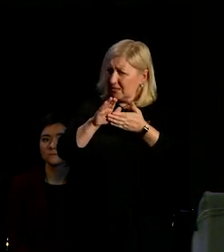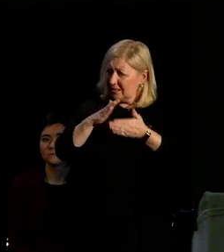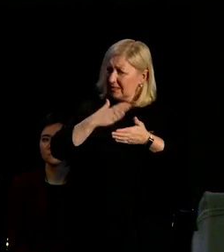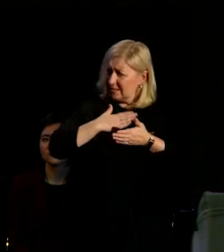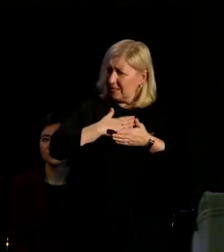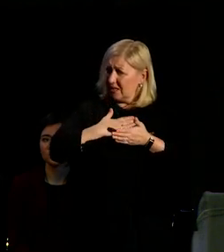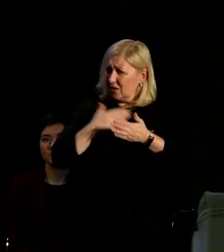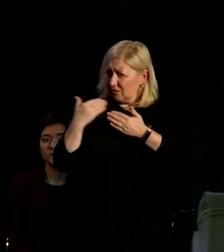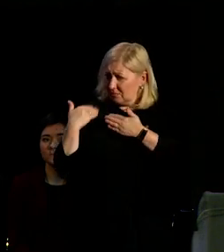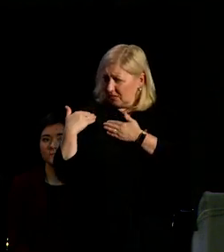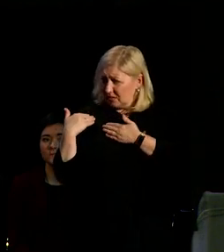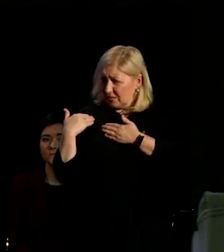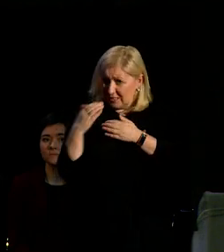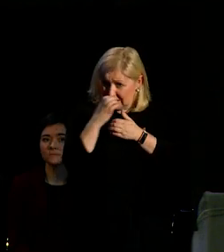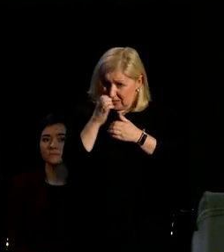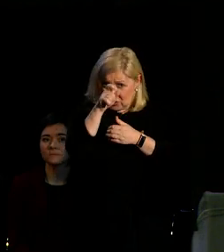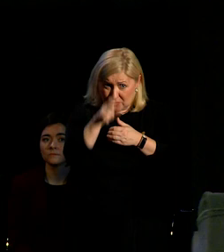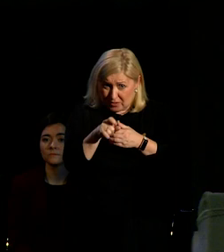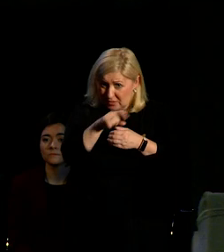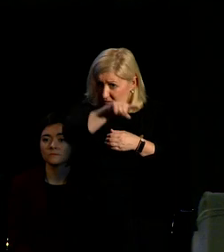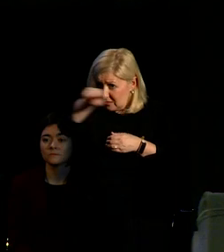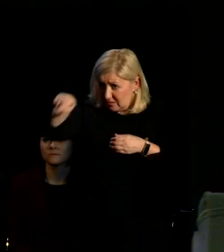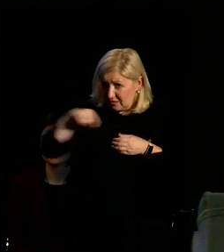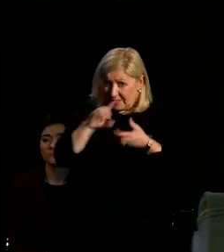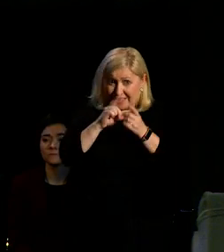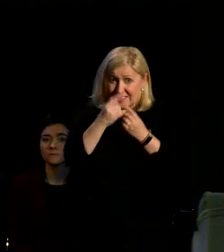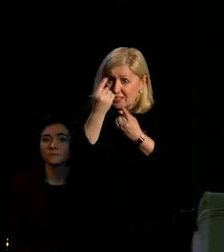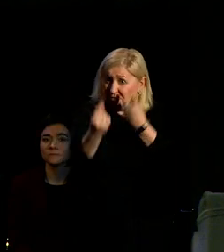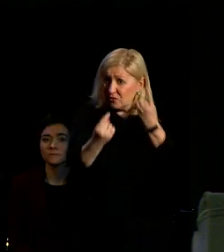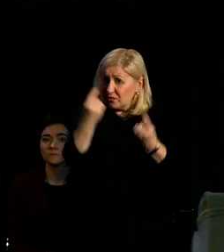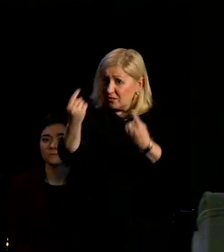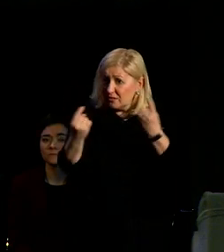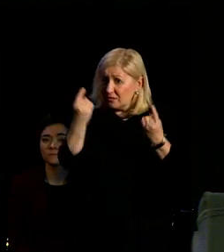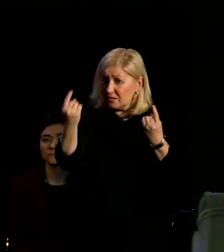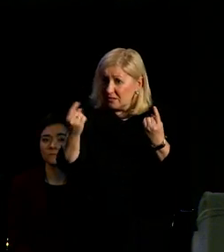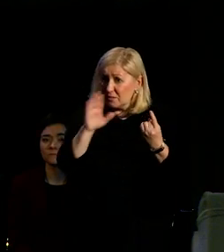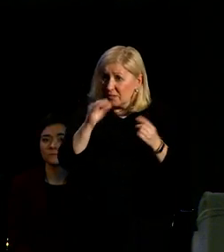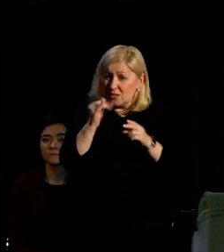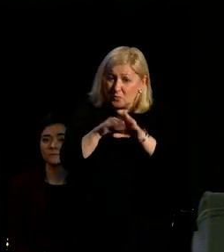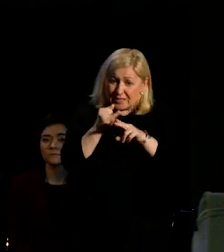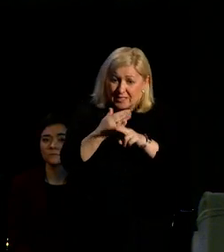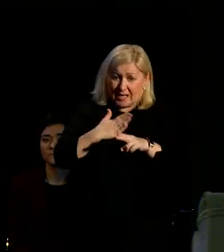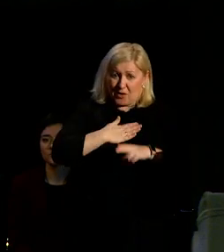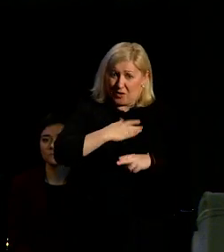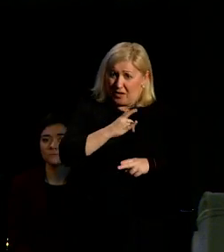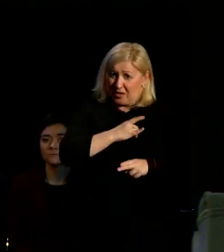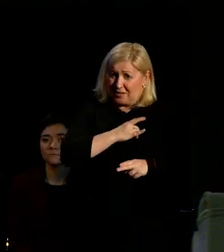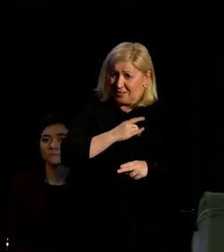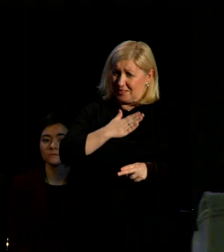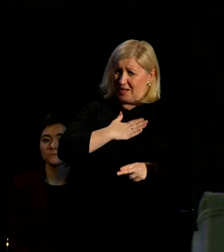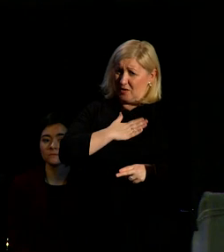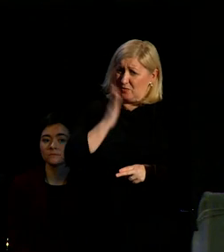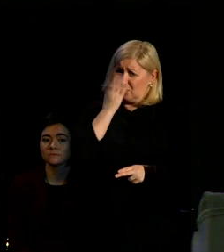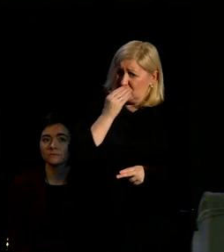incumbent on each one of us, as individuals, in our own hearts and souls, to